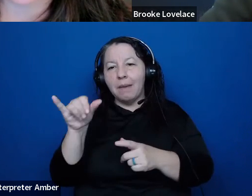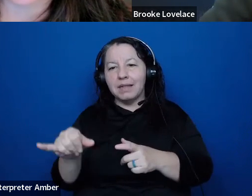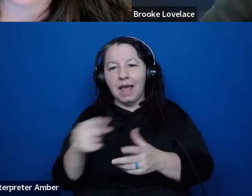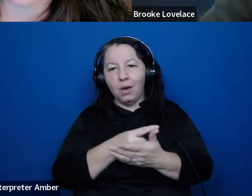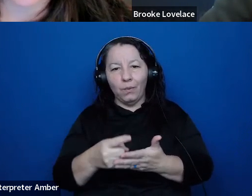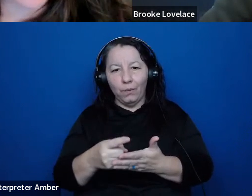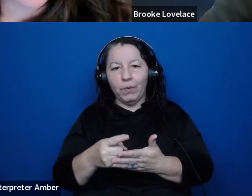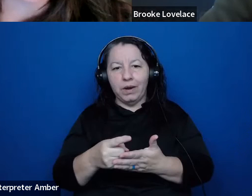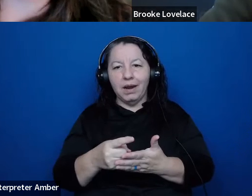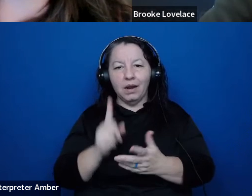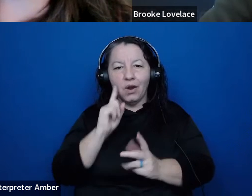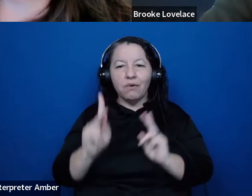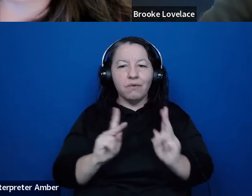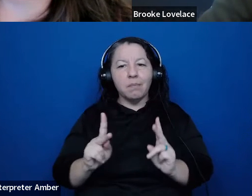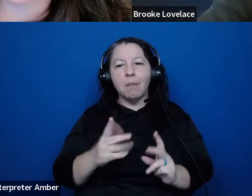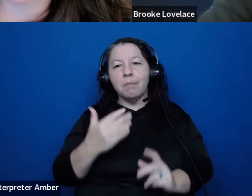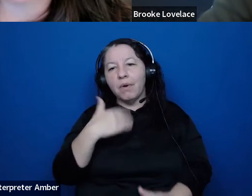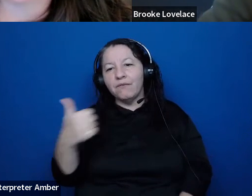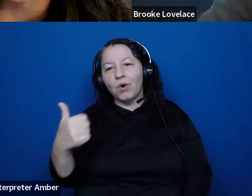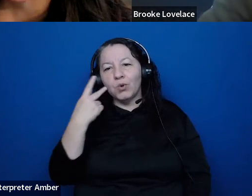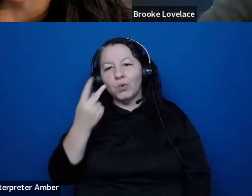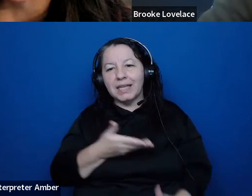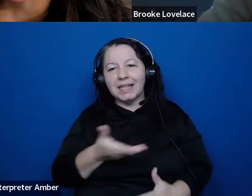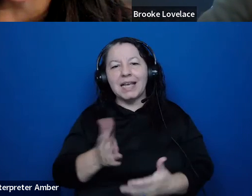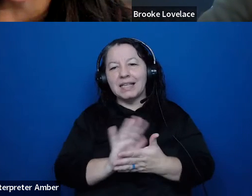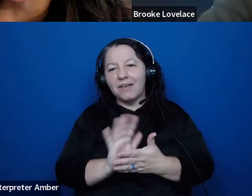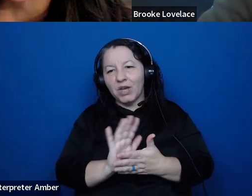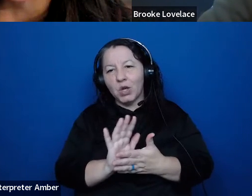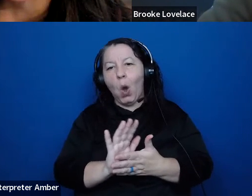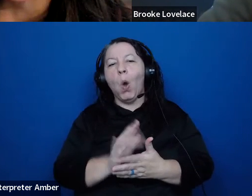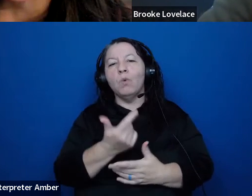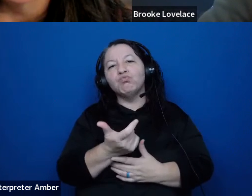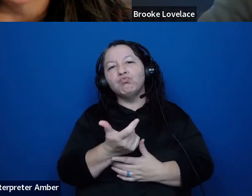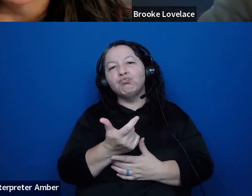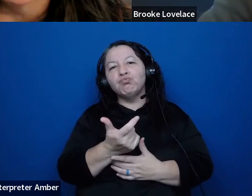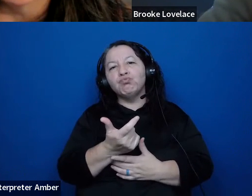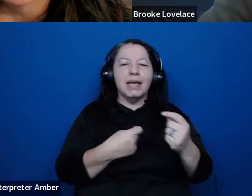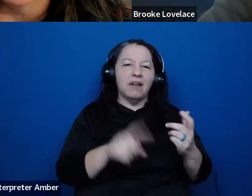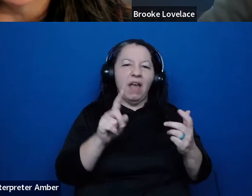those that like to see things in a video format versus reading them on a